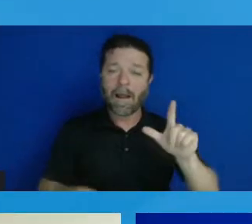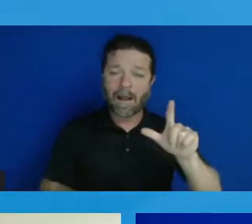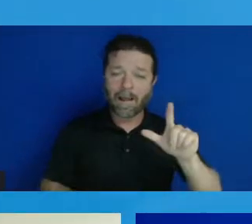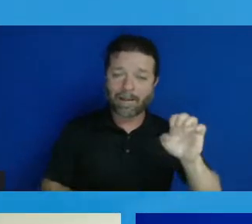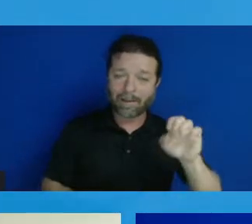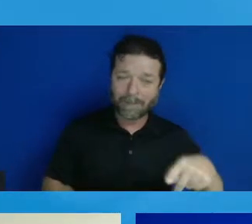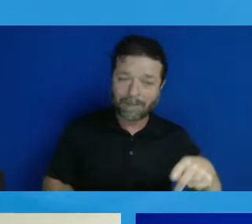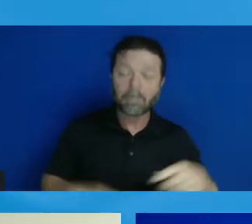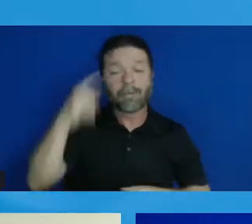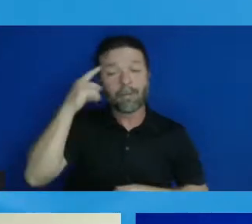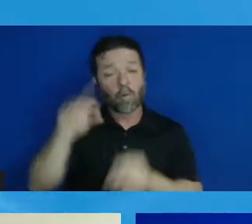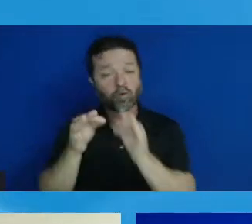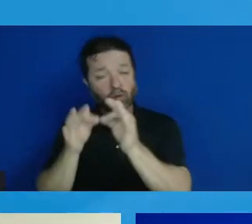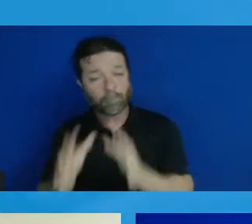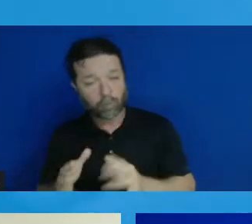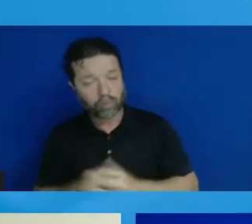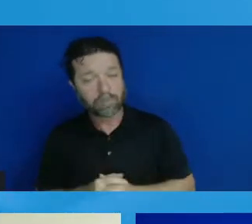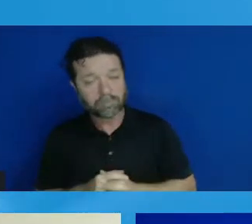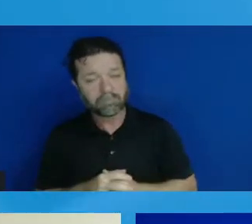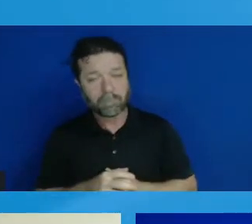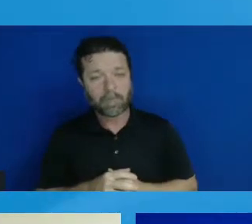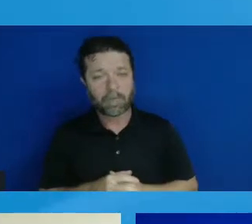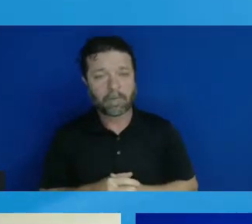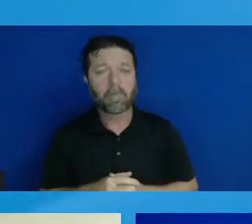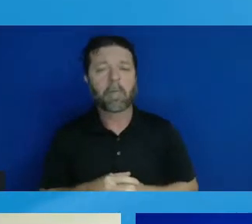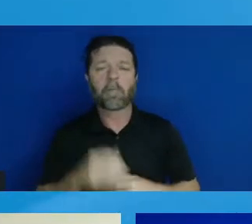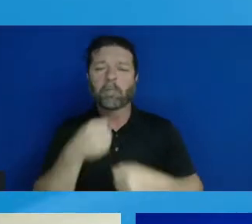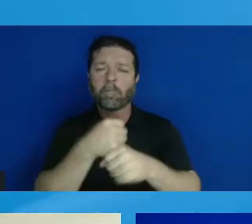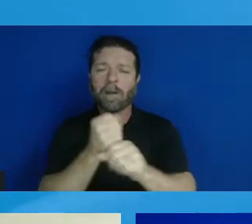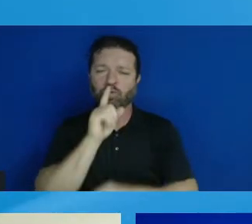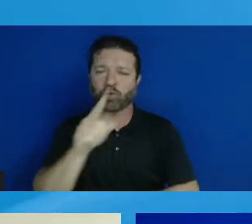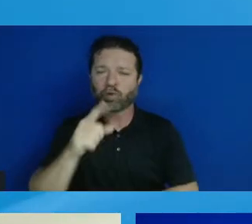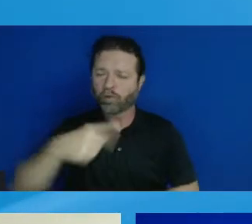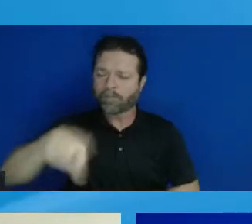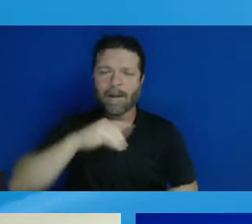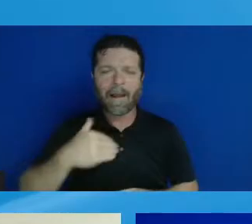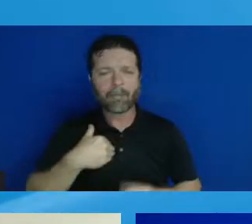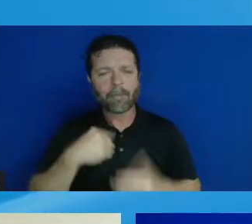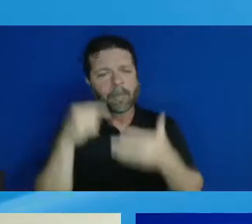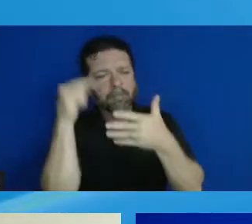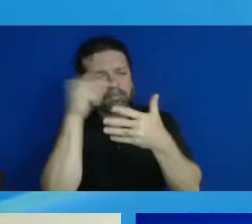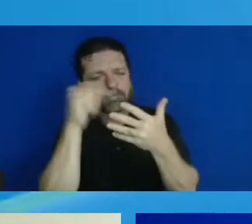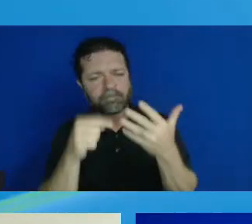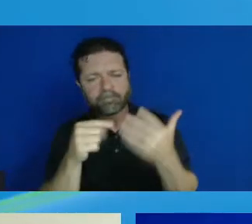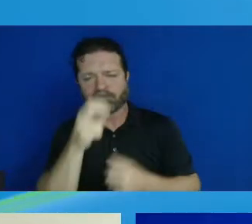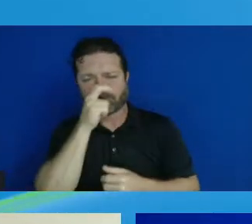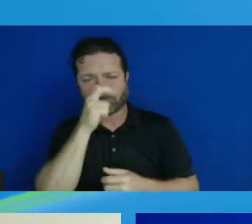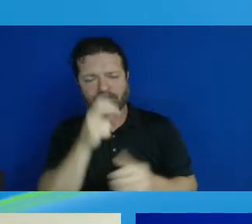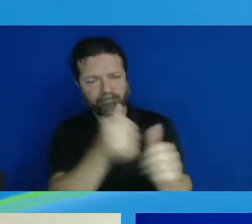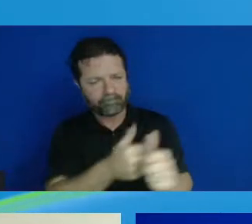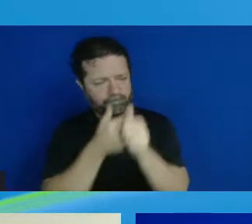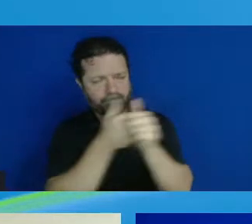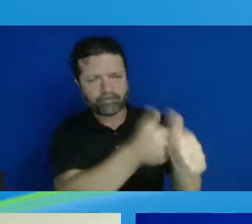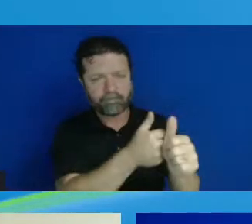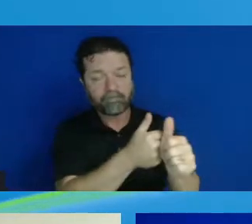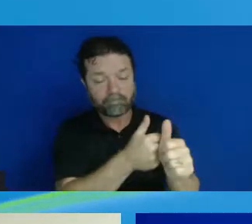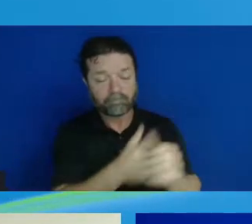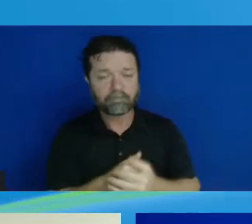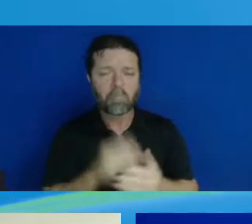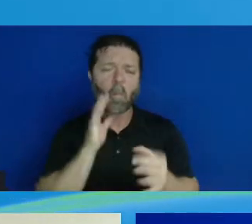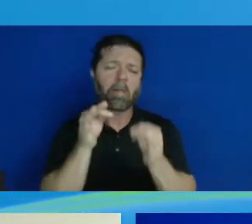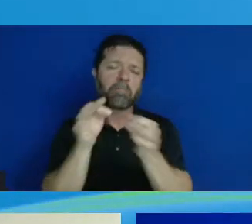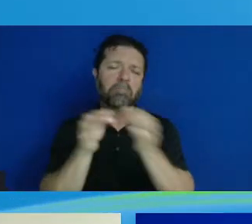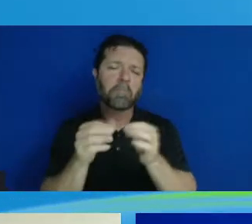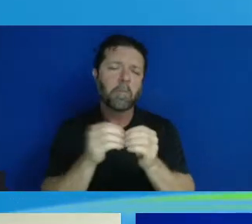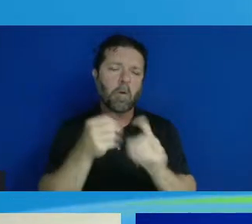having strict and secure home office requirements. So let's go ahead and start. I want to hear from Carla. Can you